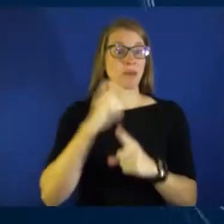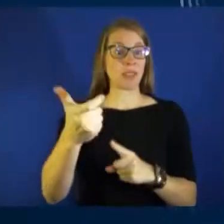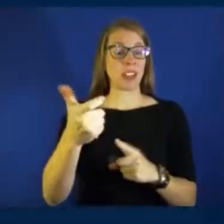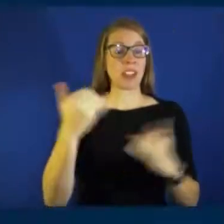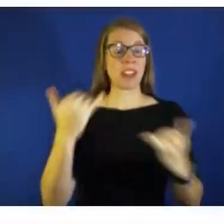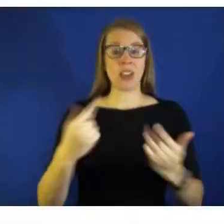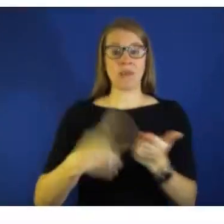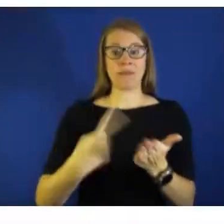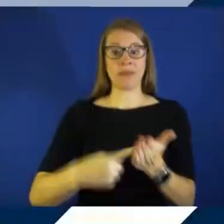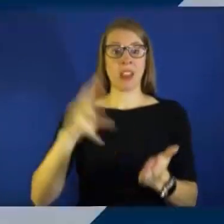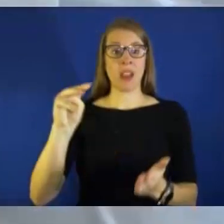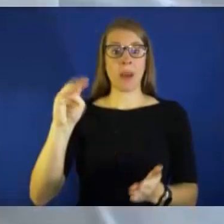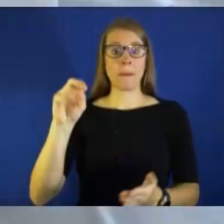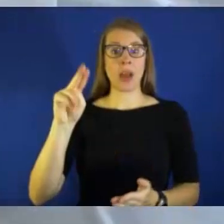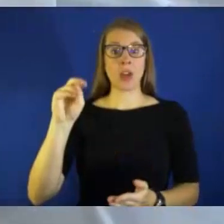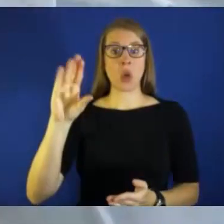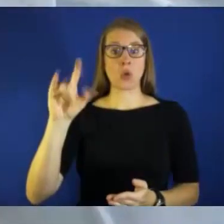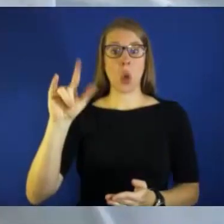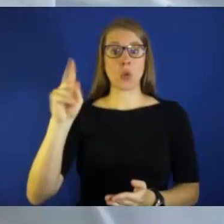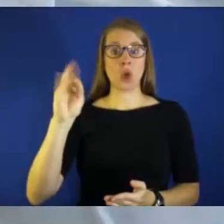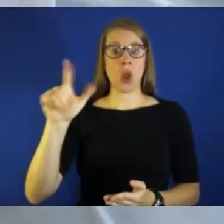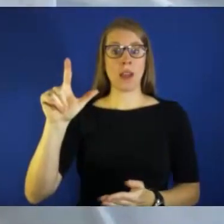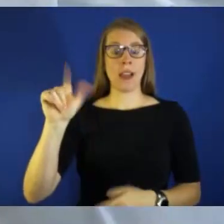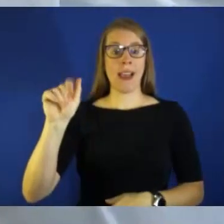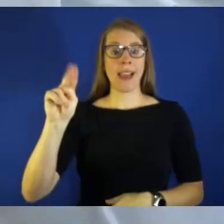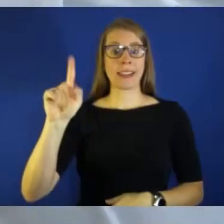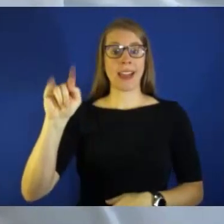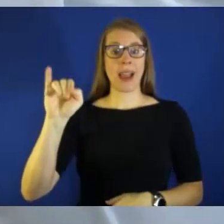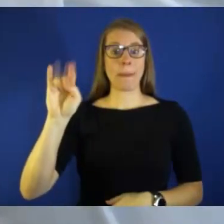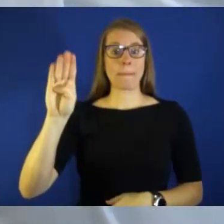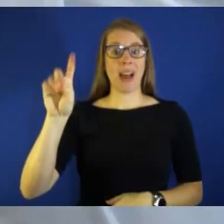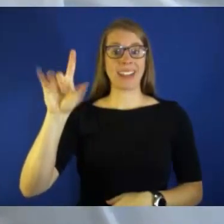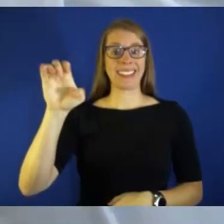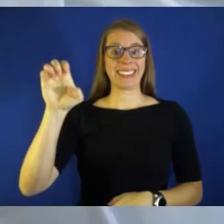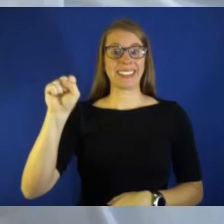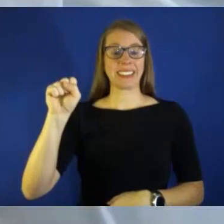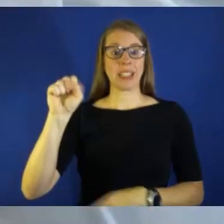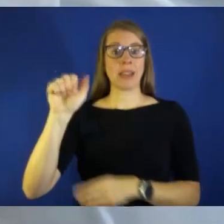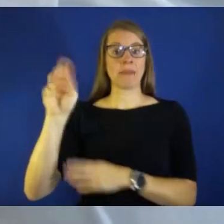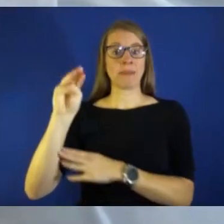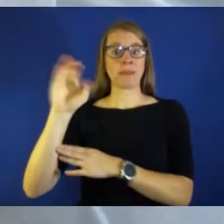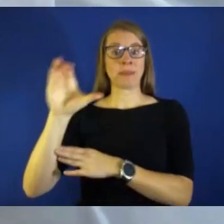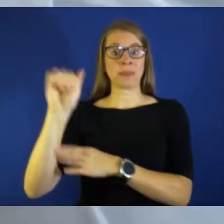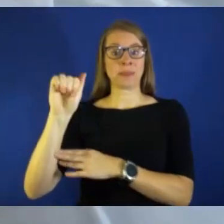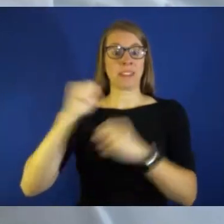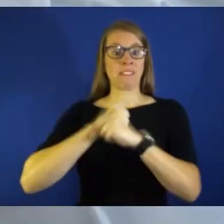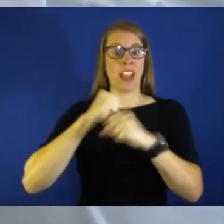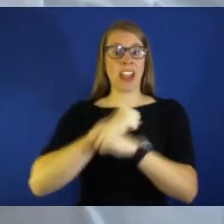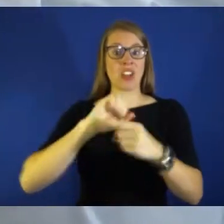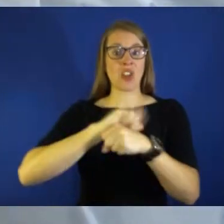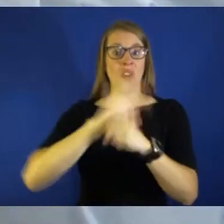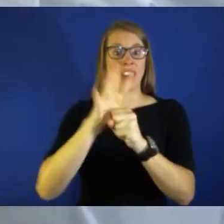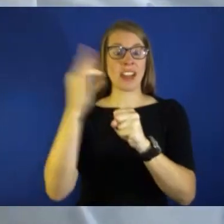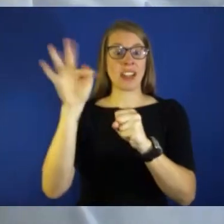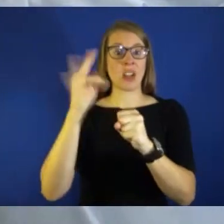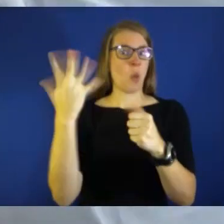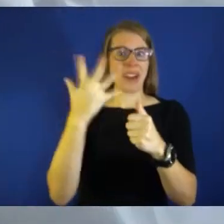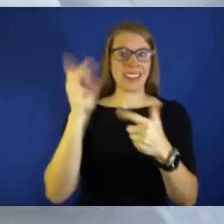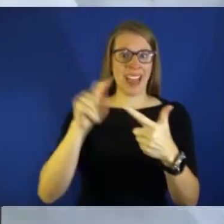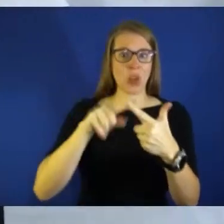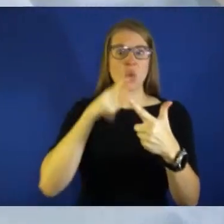antibodies to fight COVID-19. What exactly are they? Who can get them? How do they help? When will they